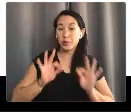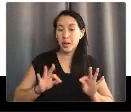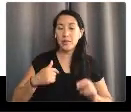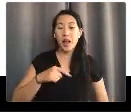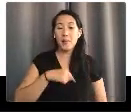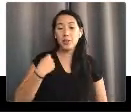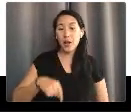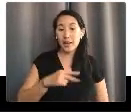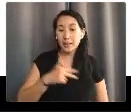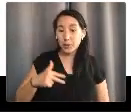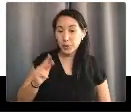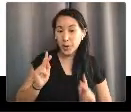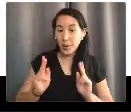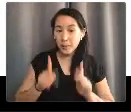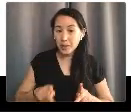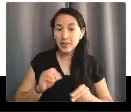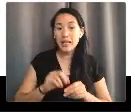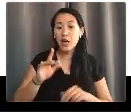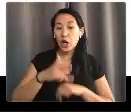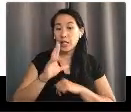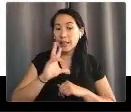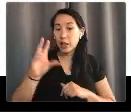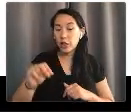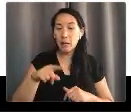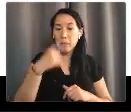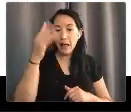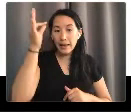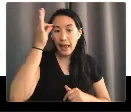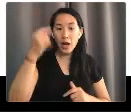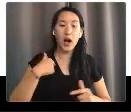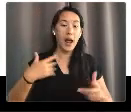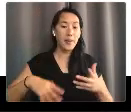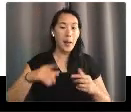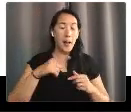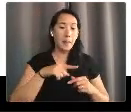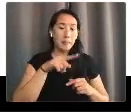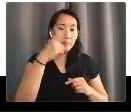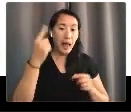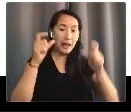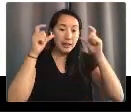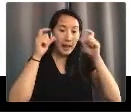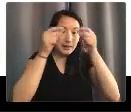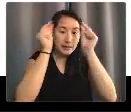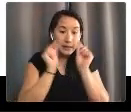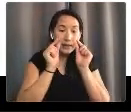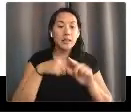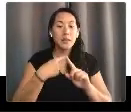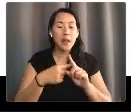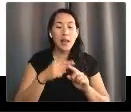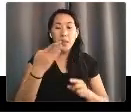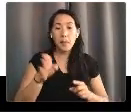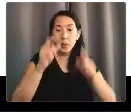Chinese-Indonesian person in my early 30s. I have black hair. I'm wearing black rimmed glasses and a blue